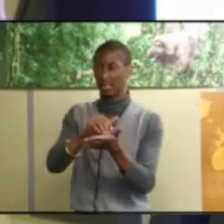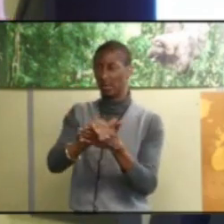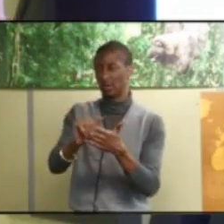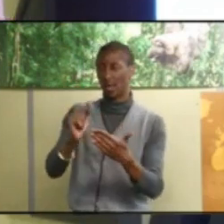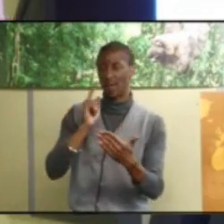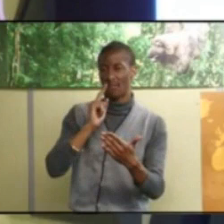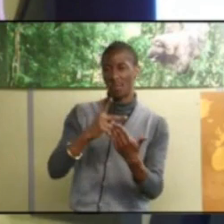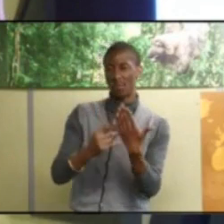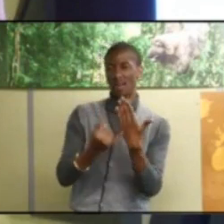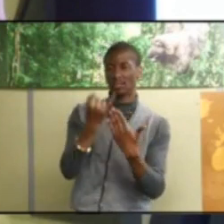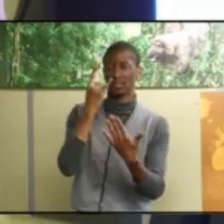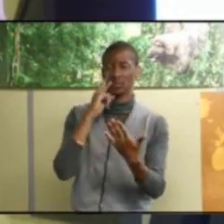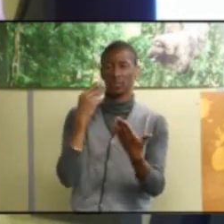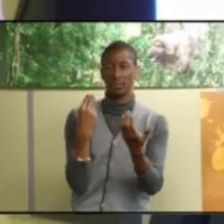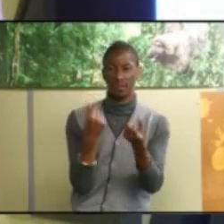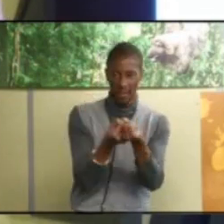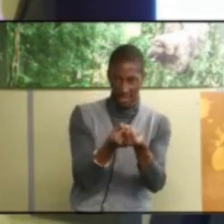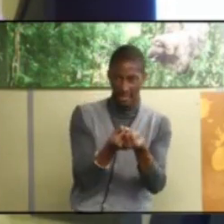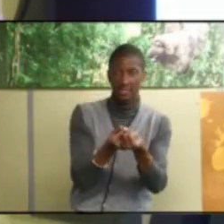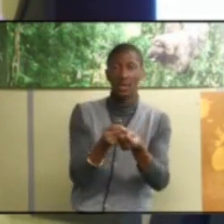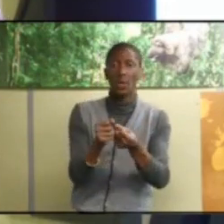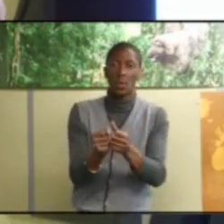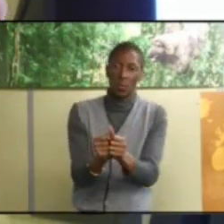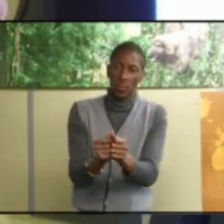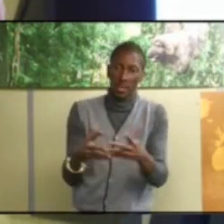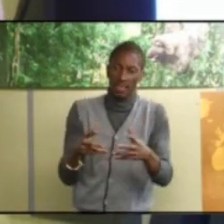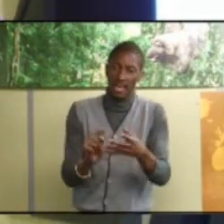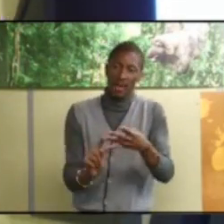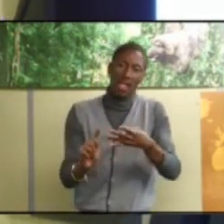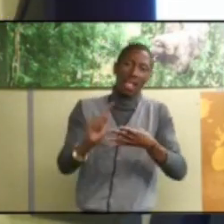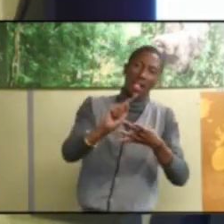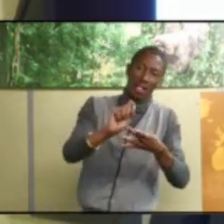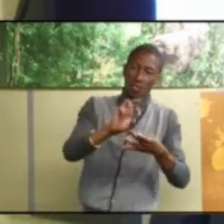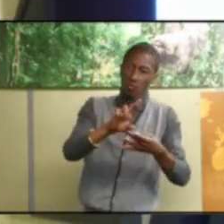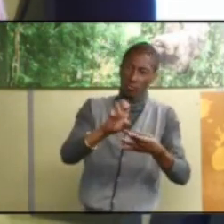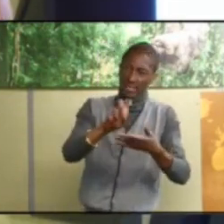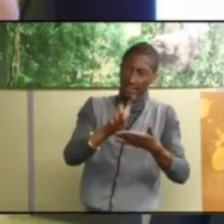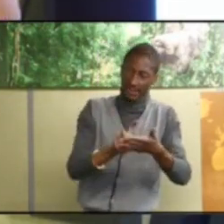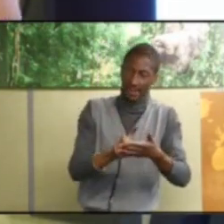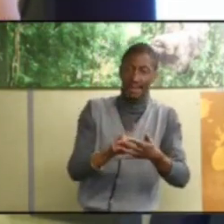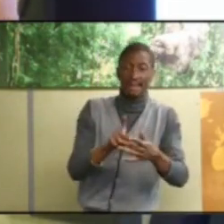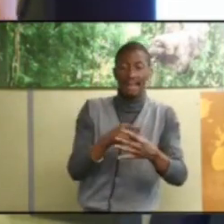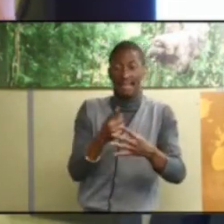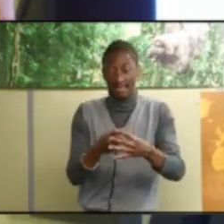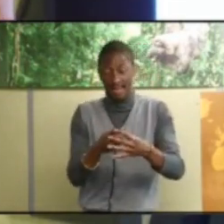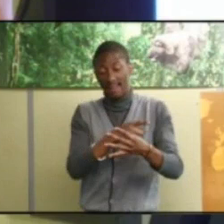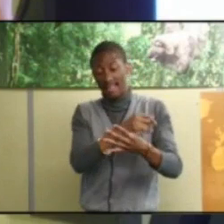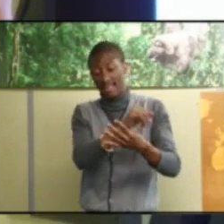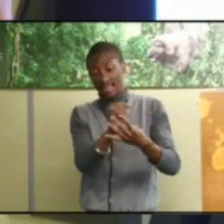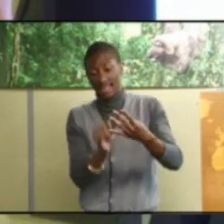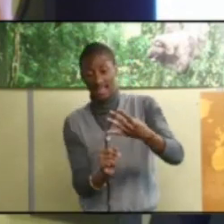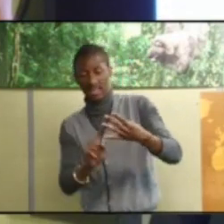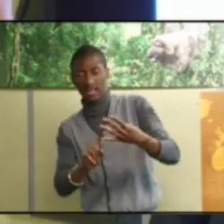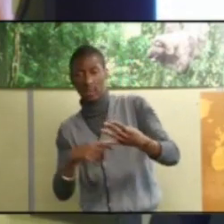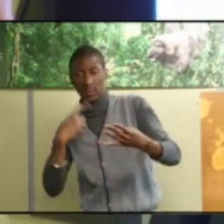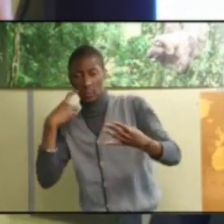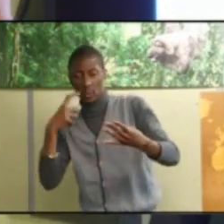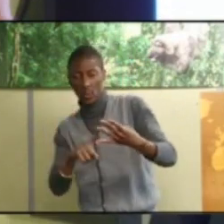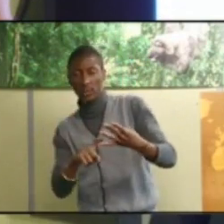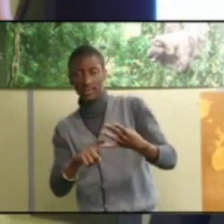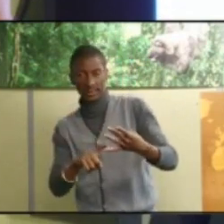project to fund that without having to go back to redesign. And then at the very end, we'll find that